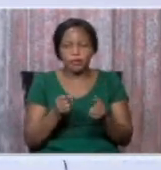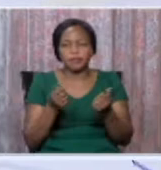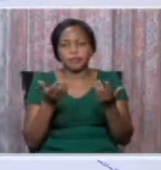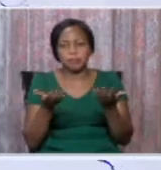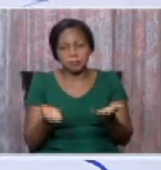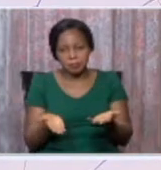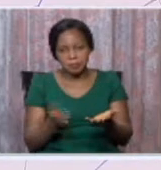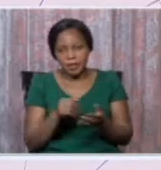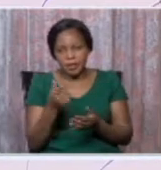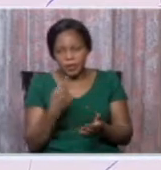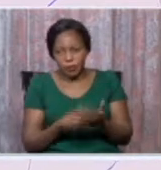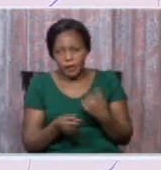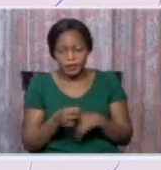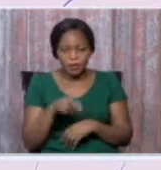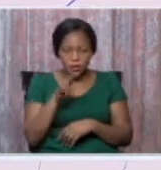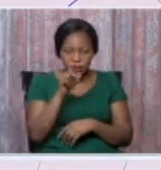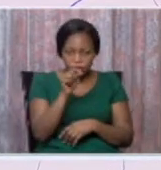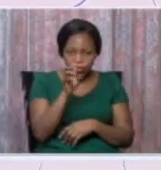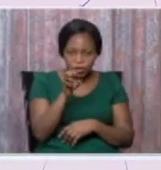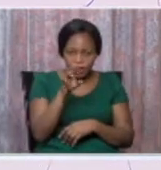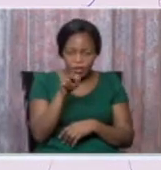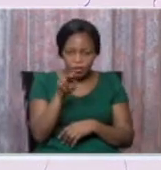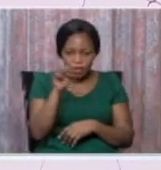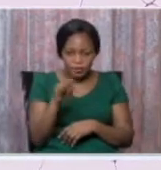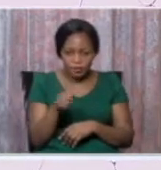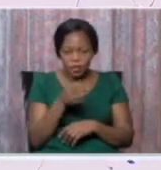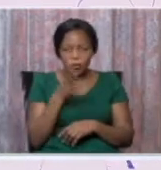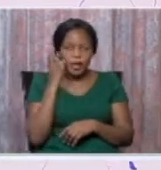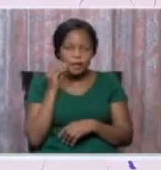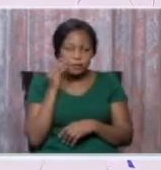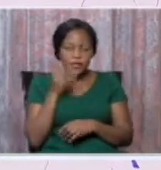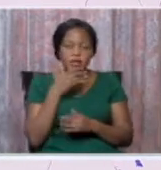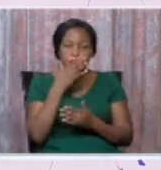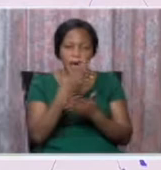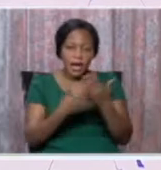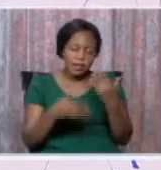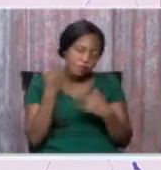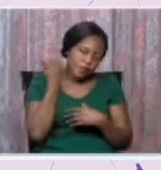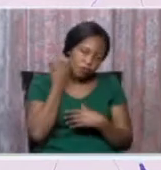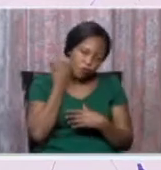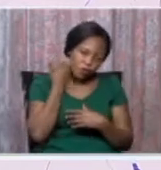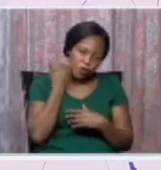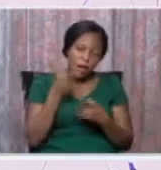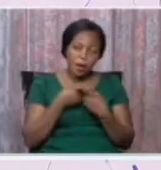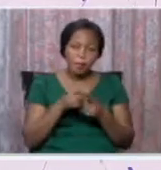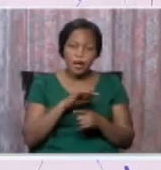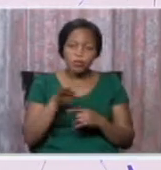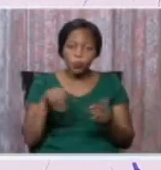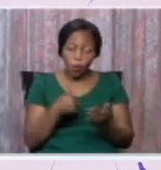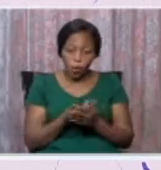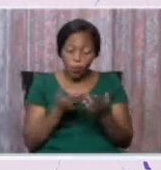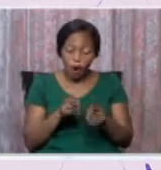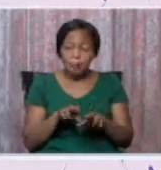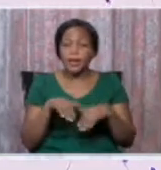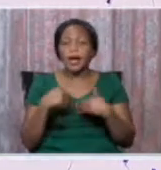from the hypothalamus hormones and the pituitary gland. And then the